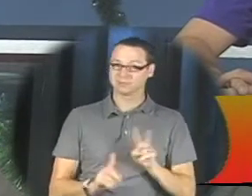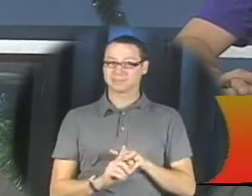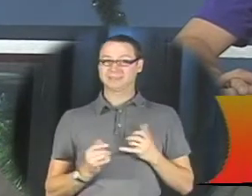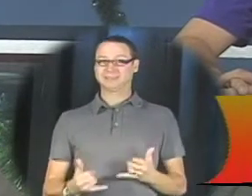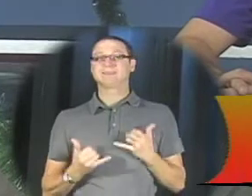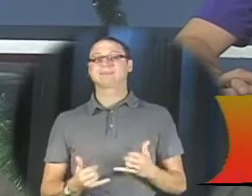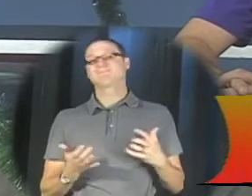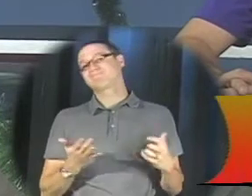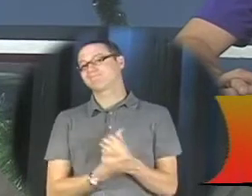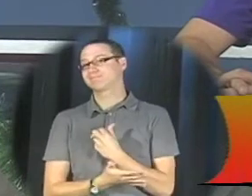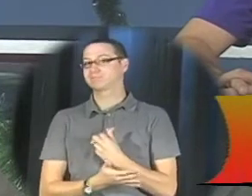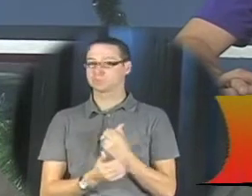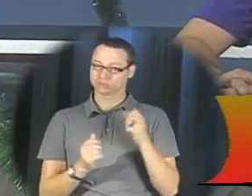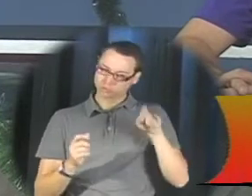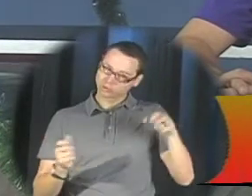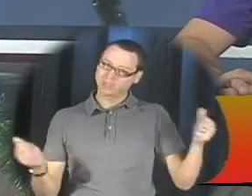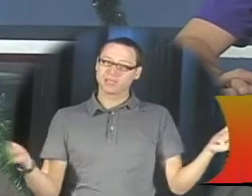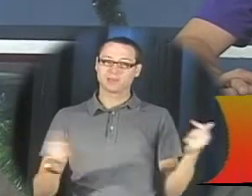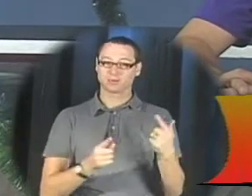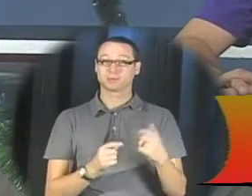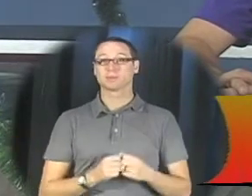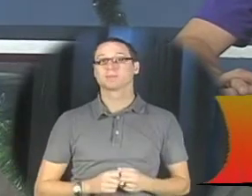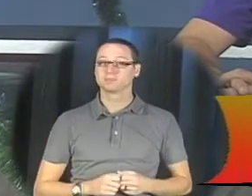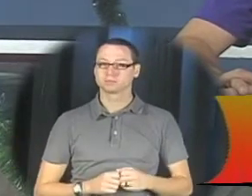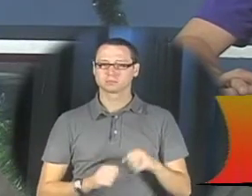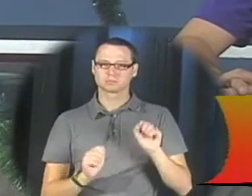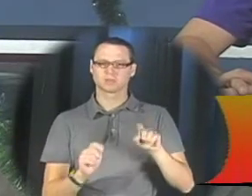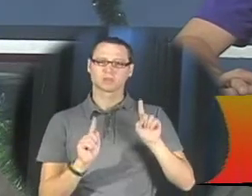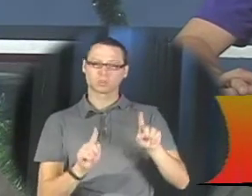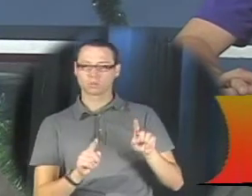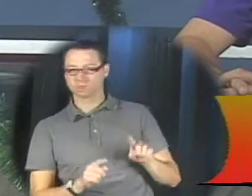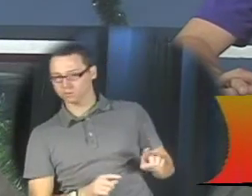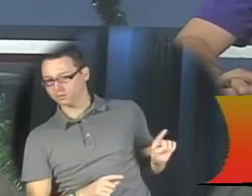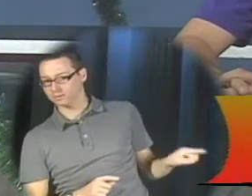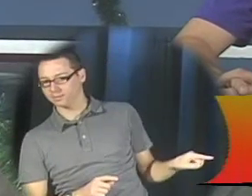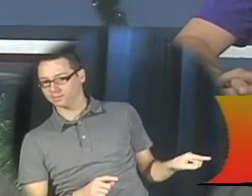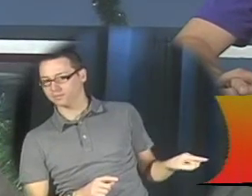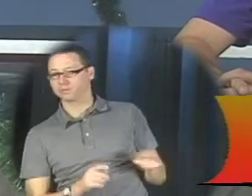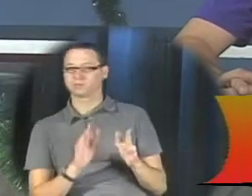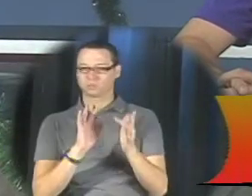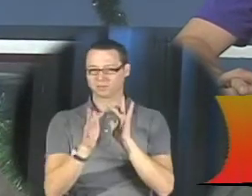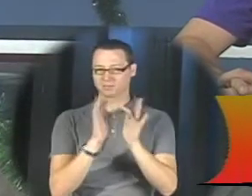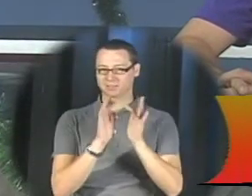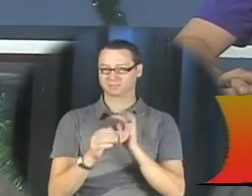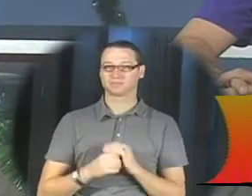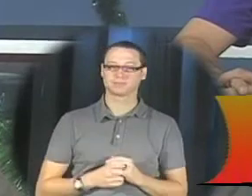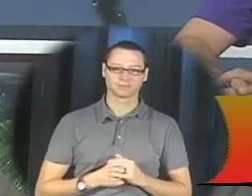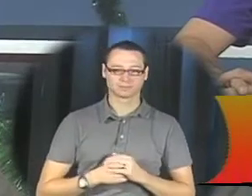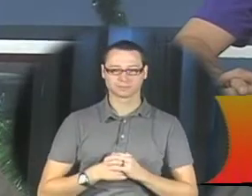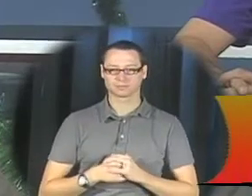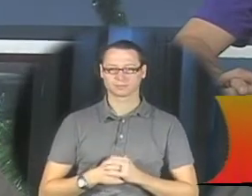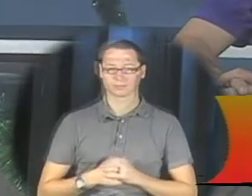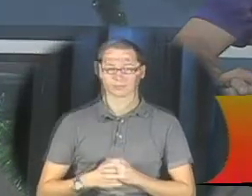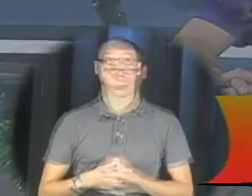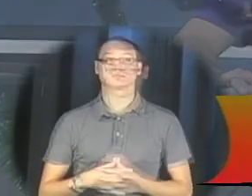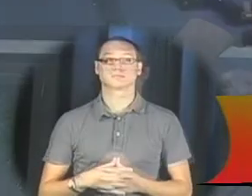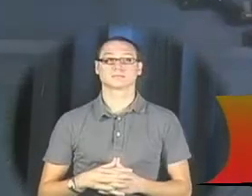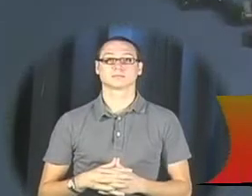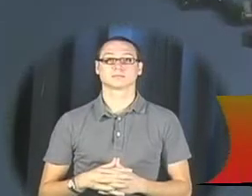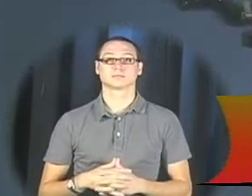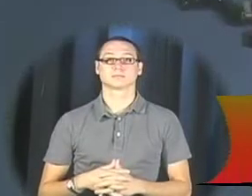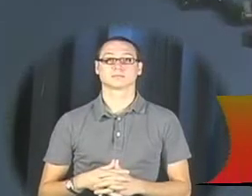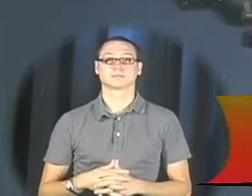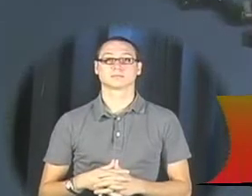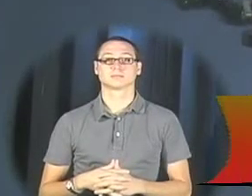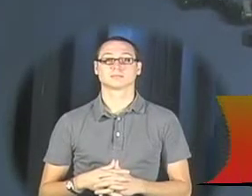All students should apply. You may visit www.FloridaStudentFinancialAid.org for more information. Sign